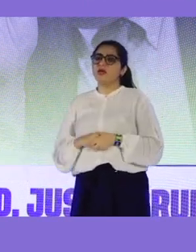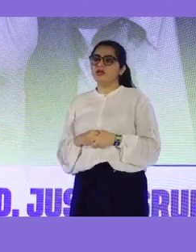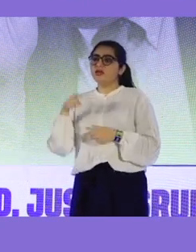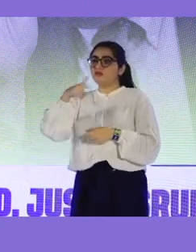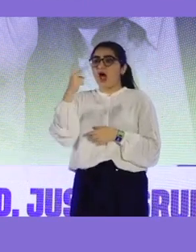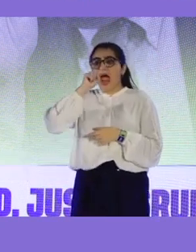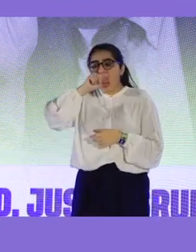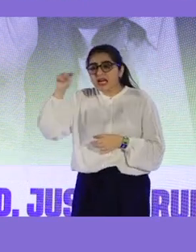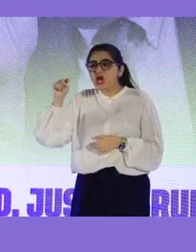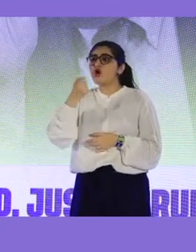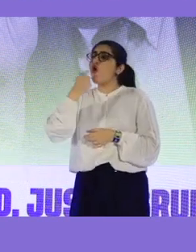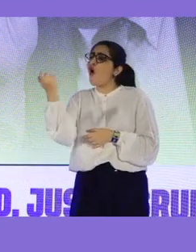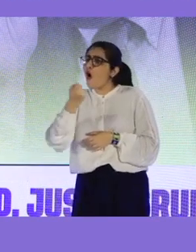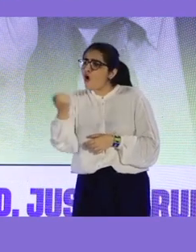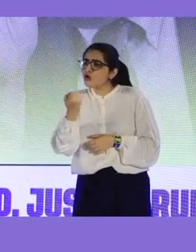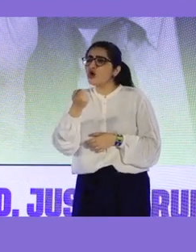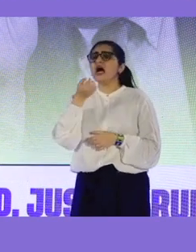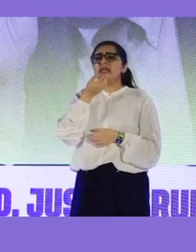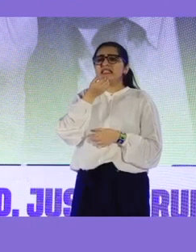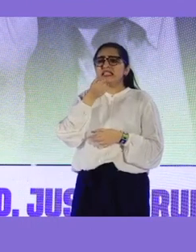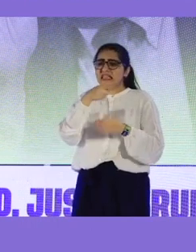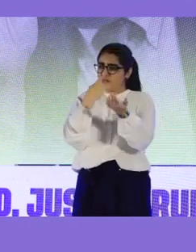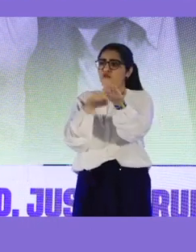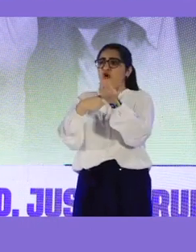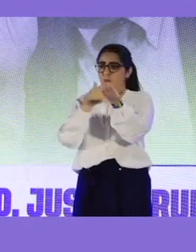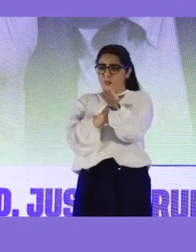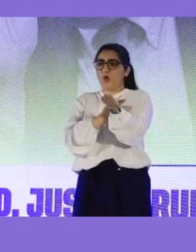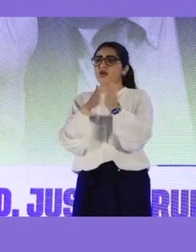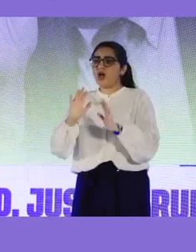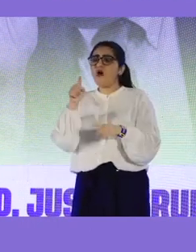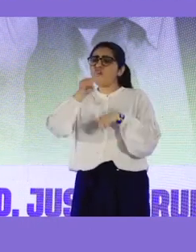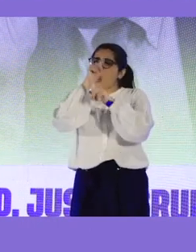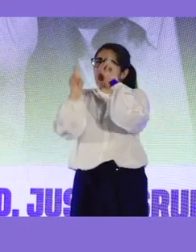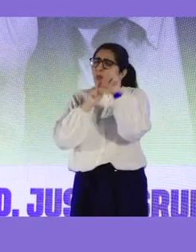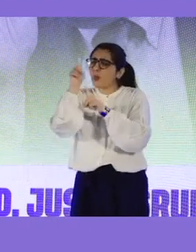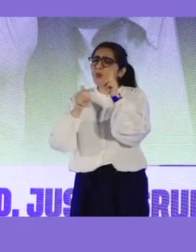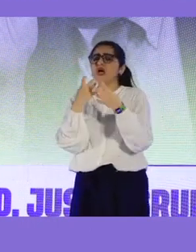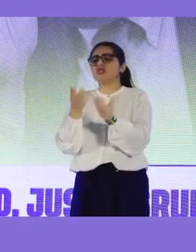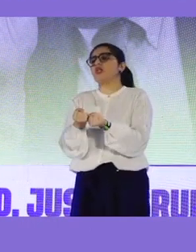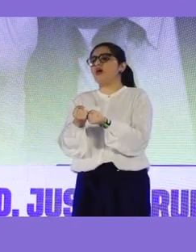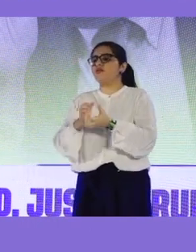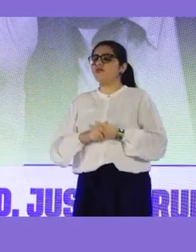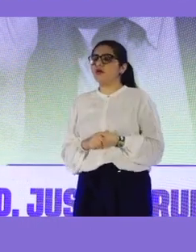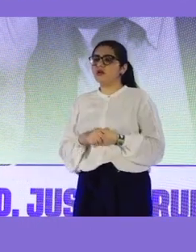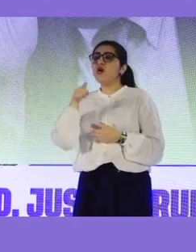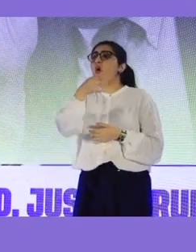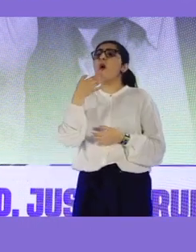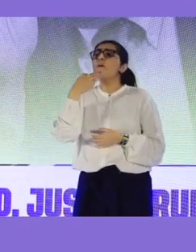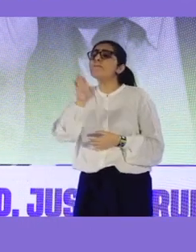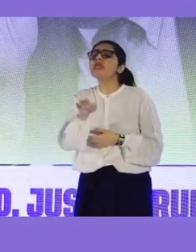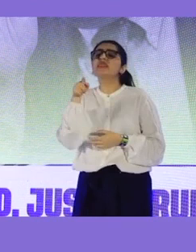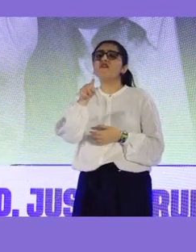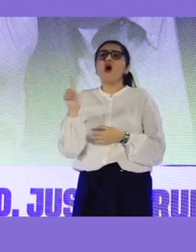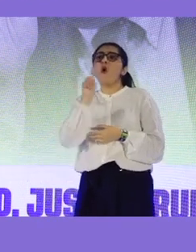in English. Then there was an Urdu version. There was also a Sindhi version. Essentially, the question we were asking was, what does it mean to be young